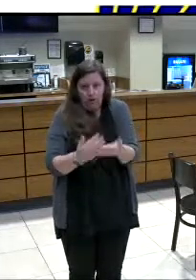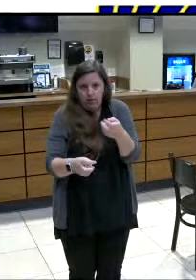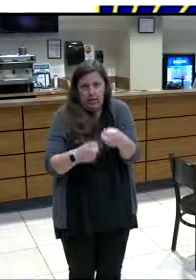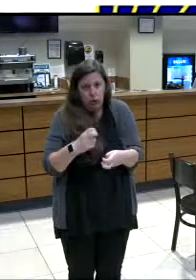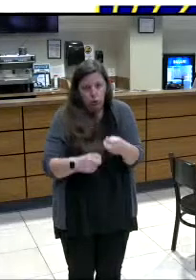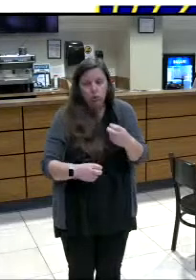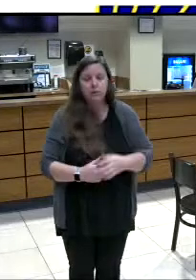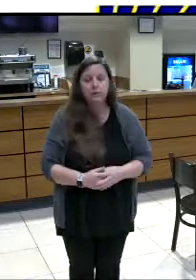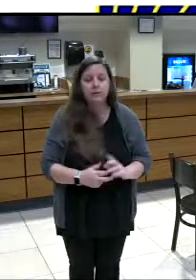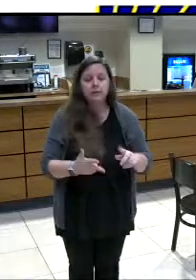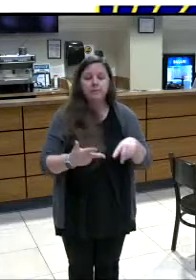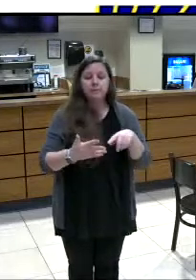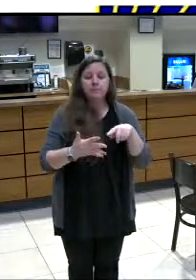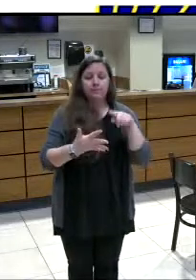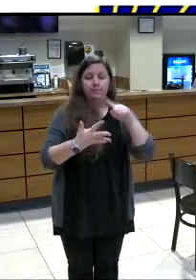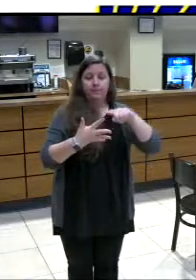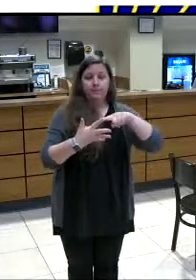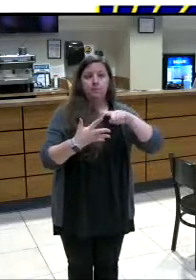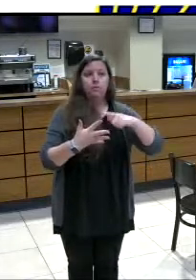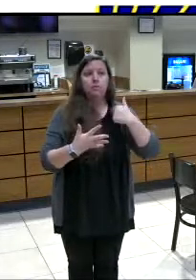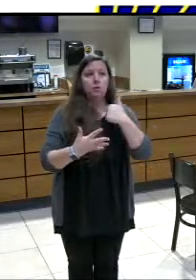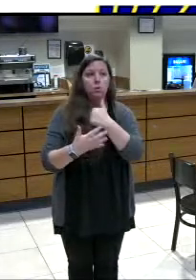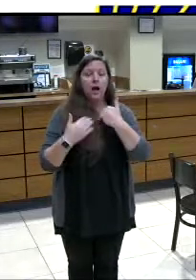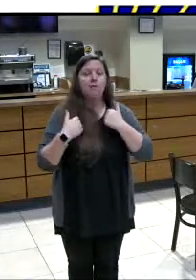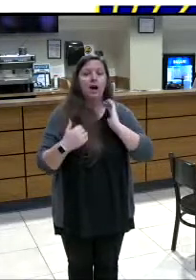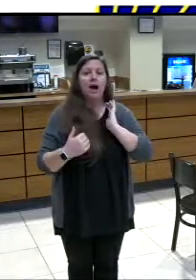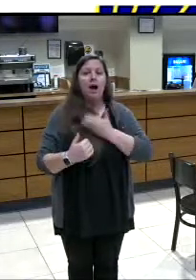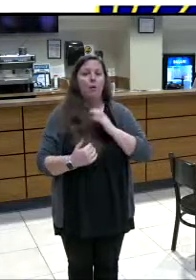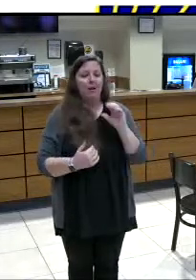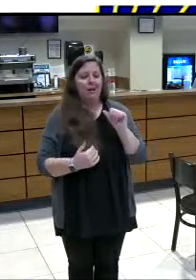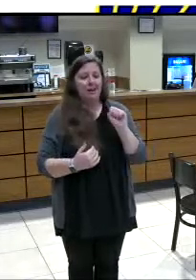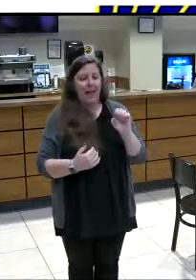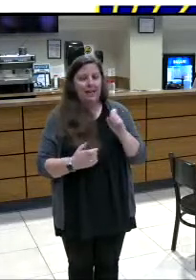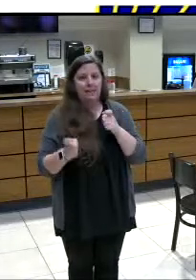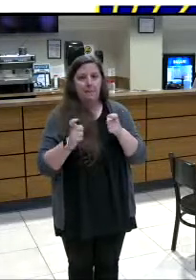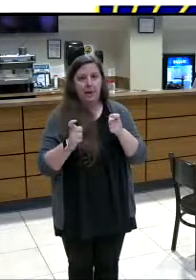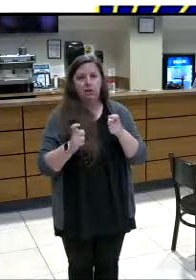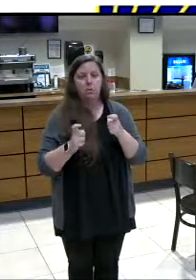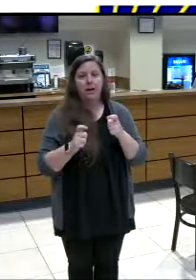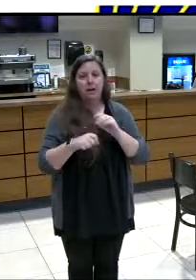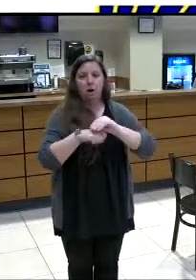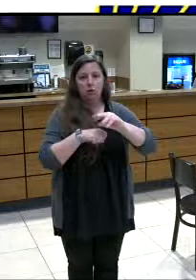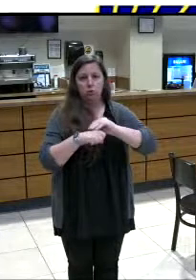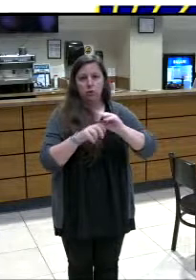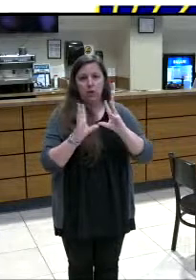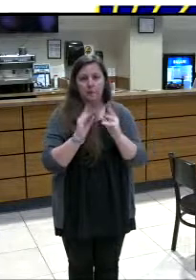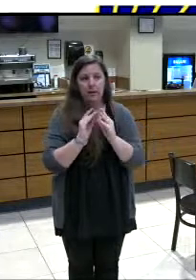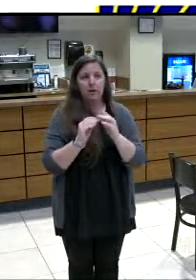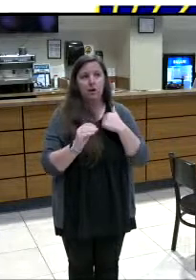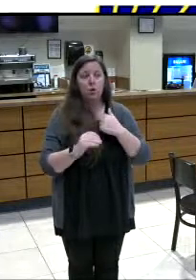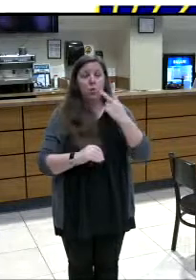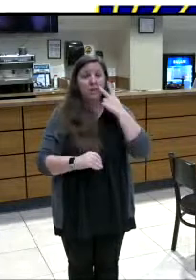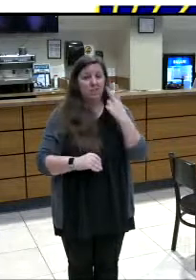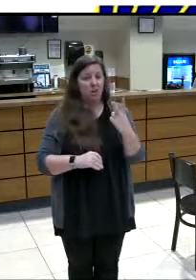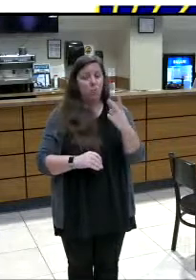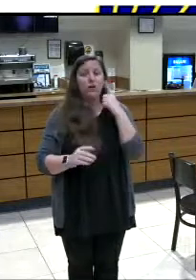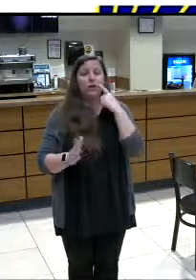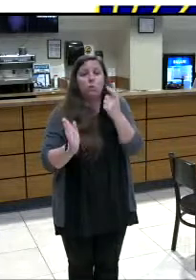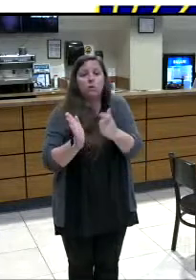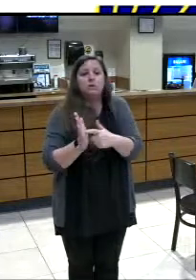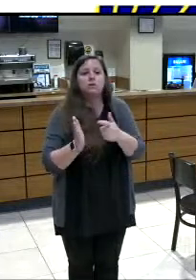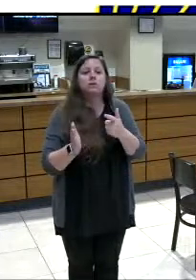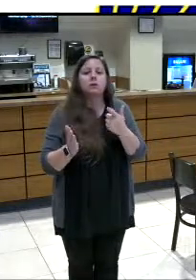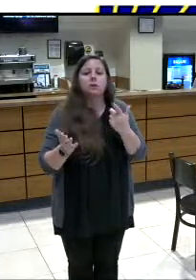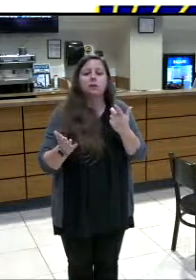Secondly, we have our case management consultation meetings. We saw that there was a gap in ensuring that schools, the